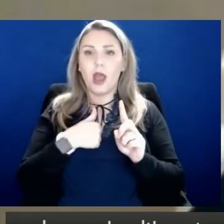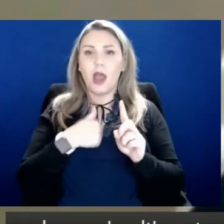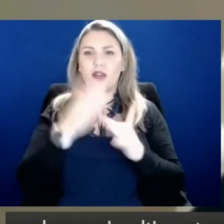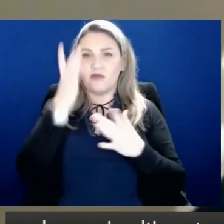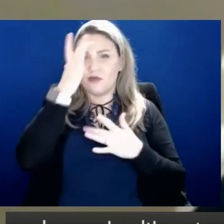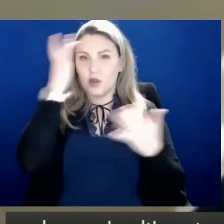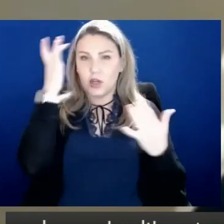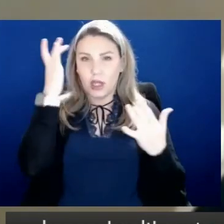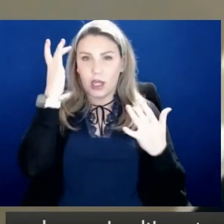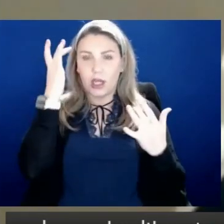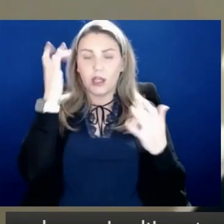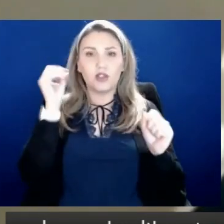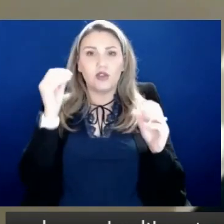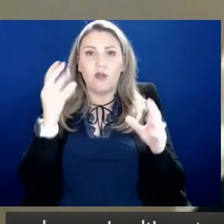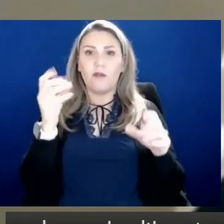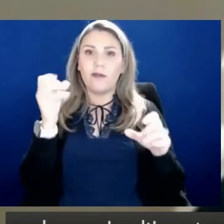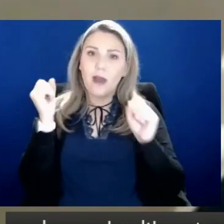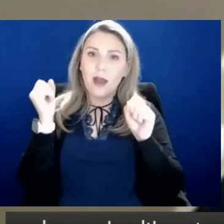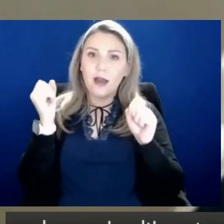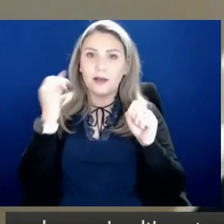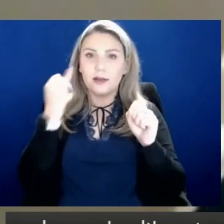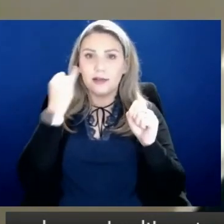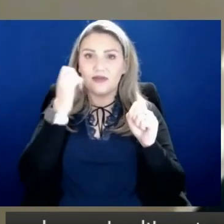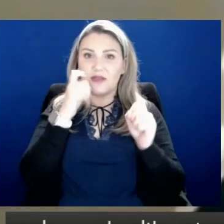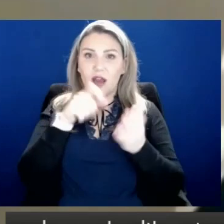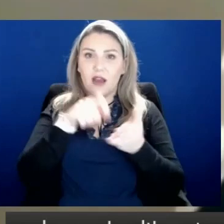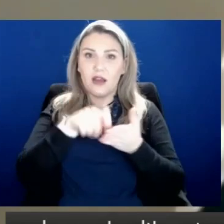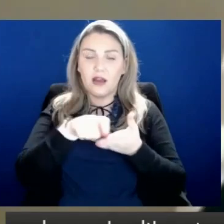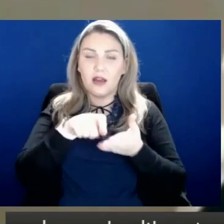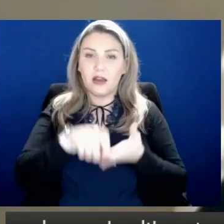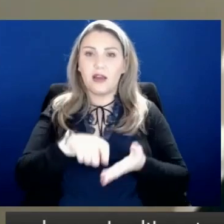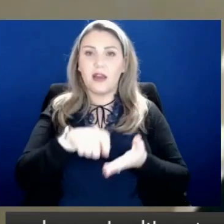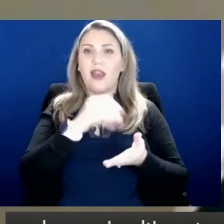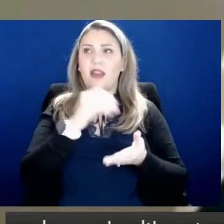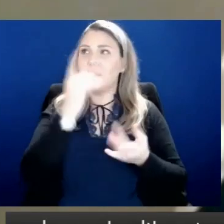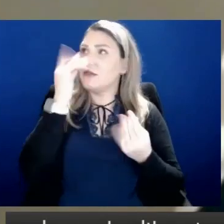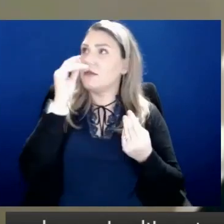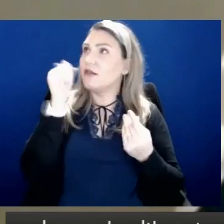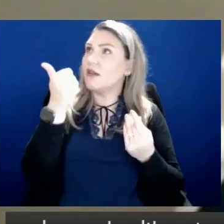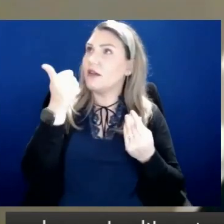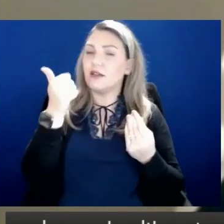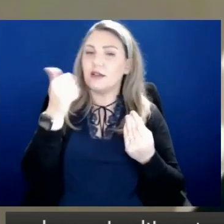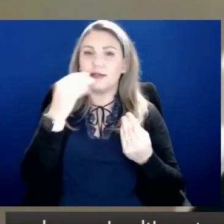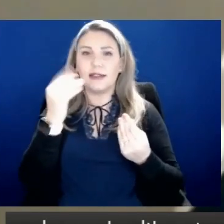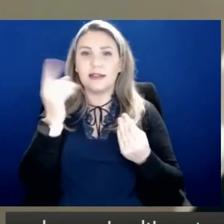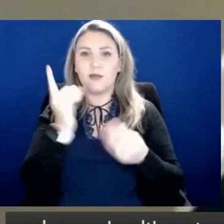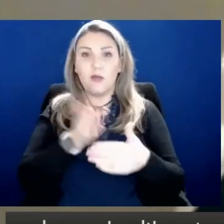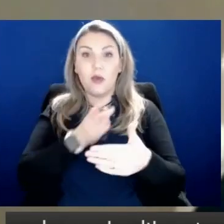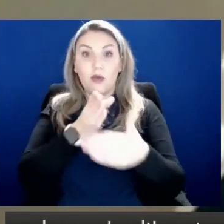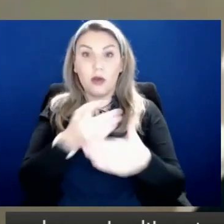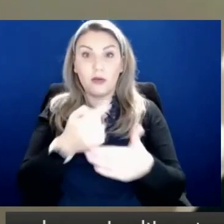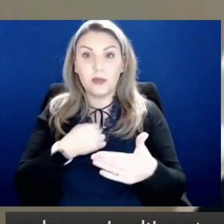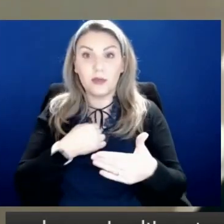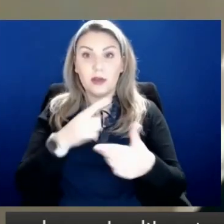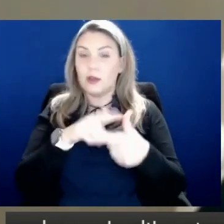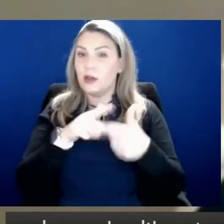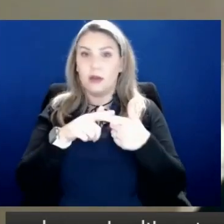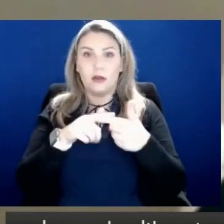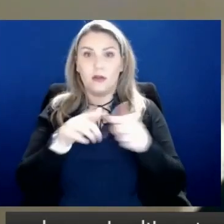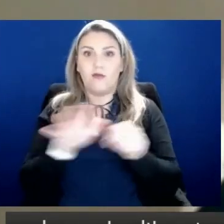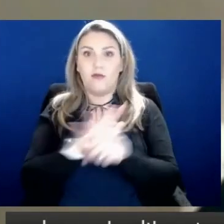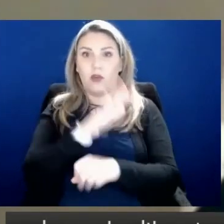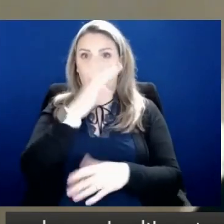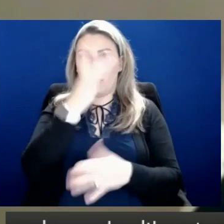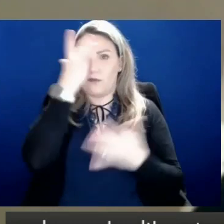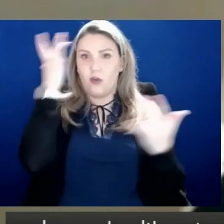forget so quickly. If I don't make that note and I think about something else or somebody interrupts me, then I totally forgot what I need